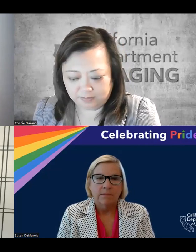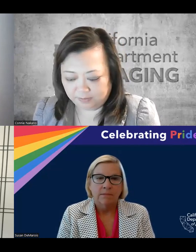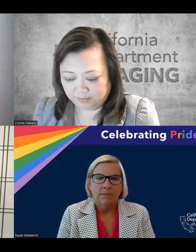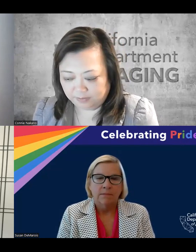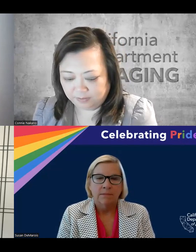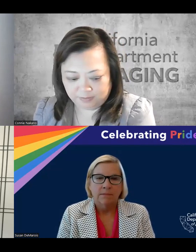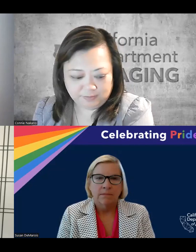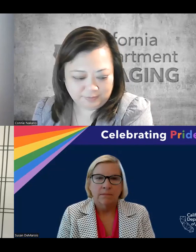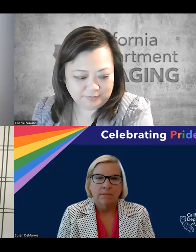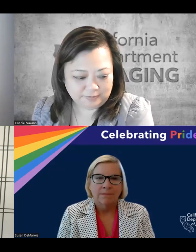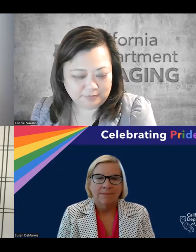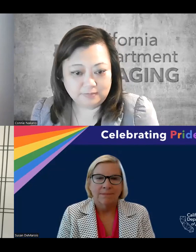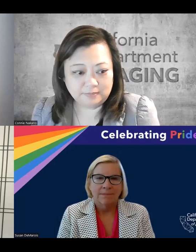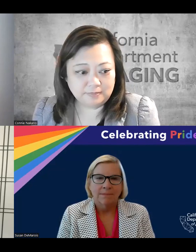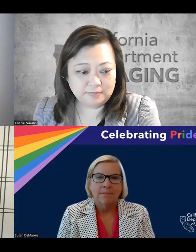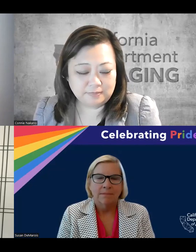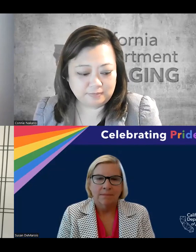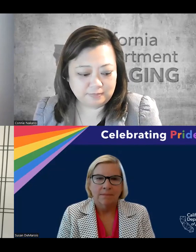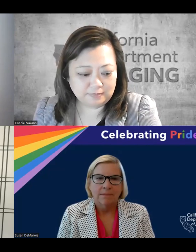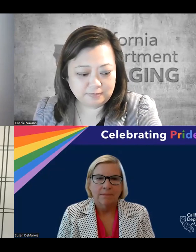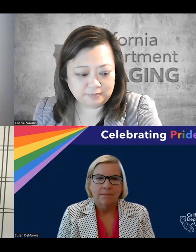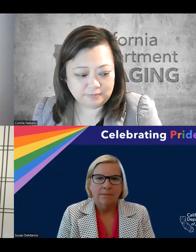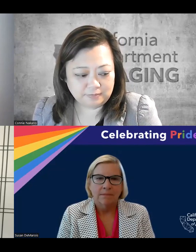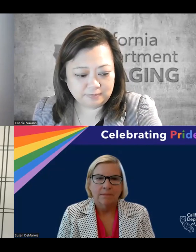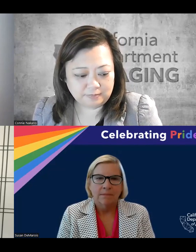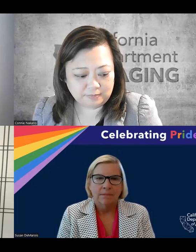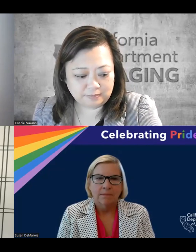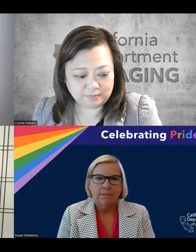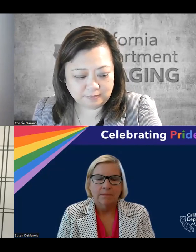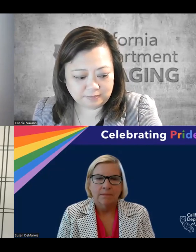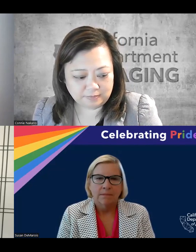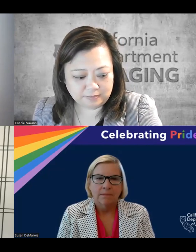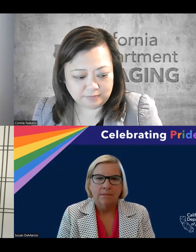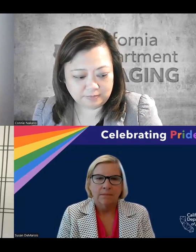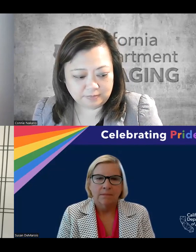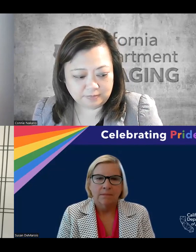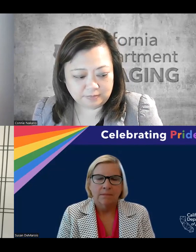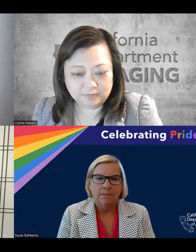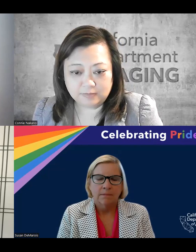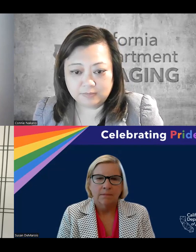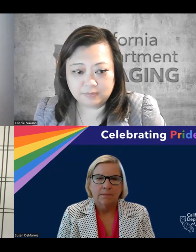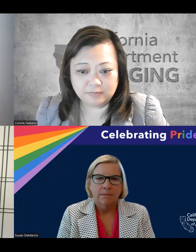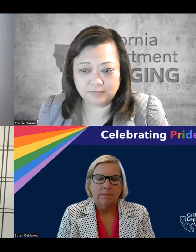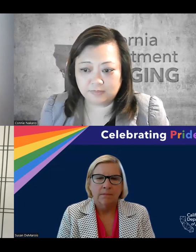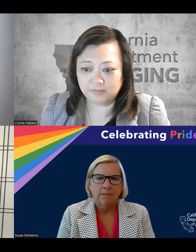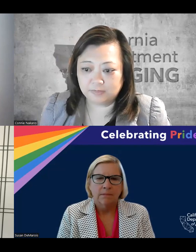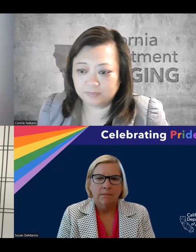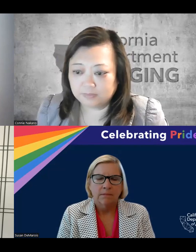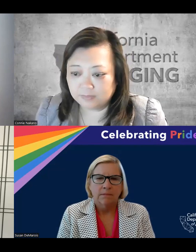them on the side. So I just don't, what is that a major theme, the integration, intergenerational? That's my